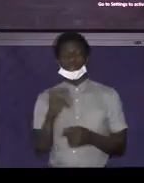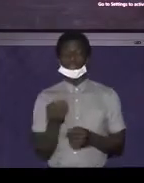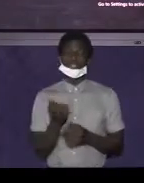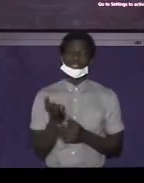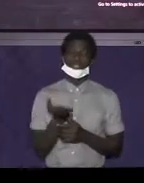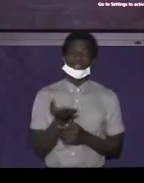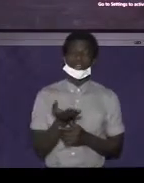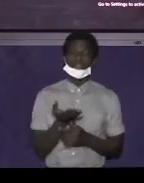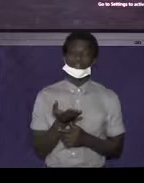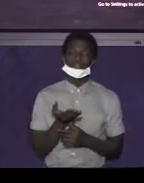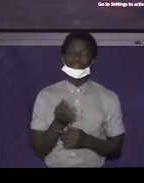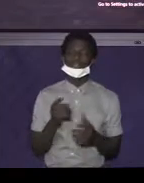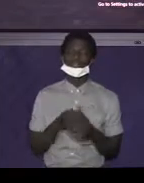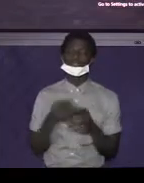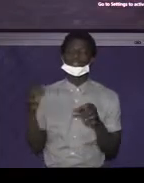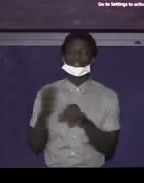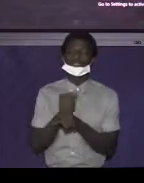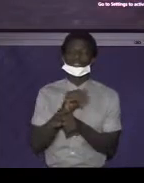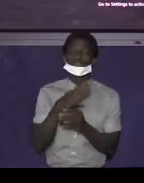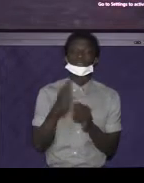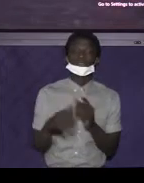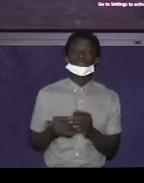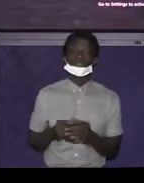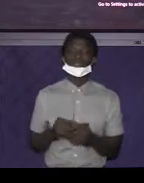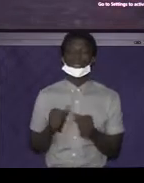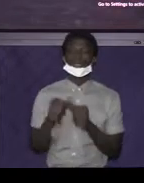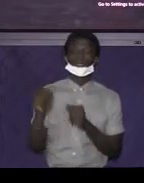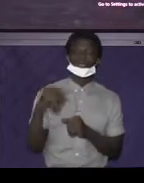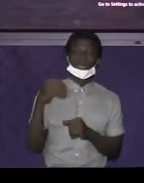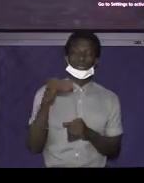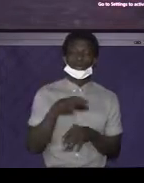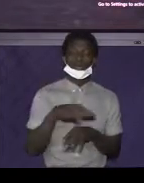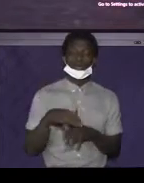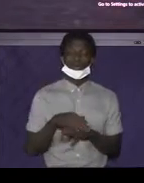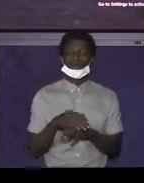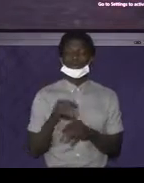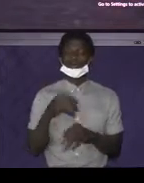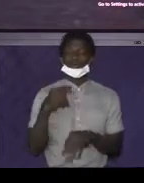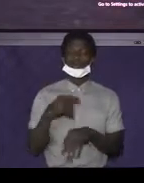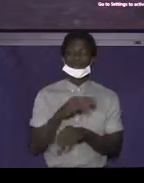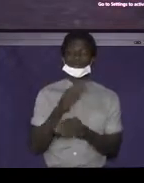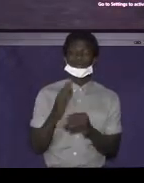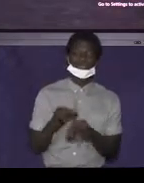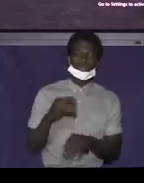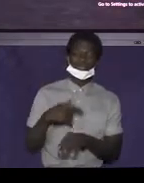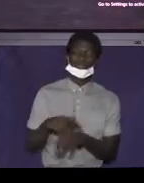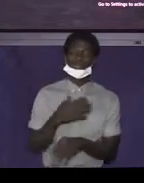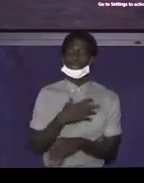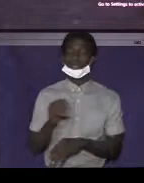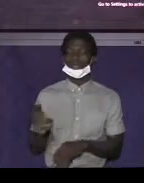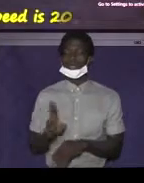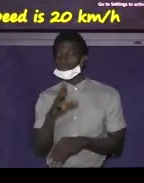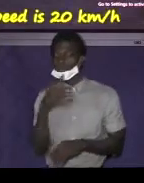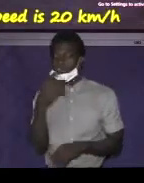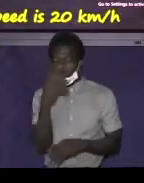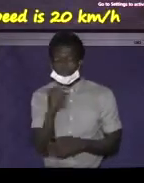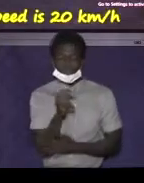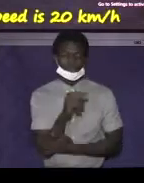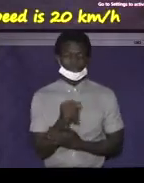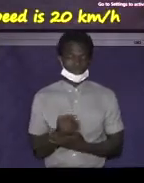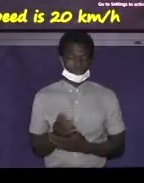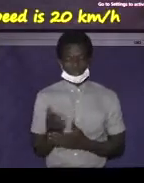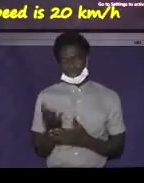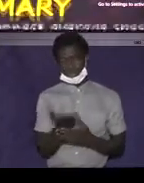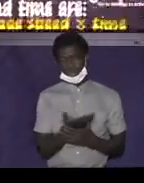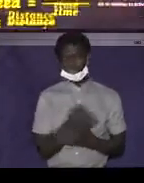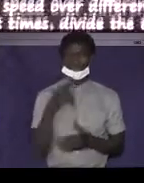take the total distance all over the total time using the formula speed distance over time. So what is the summary of all